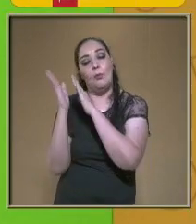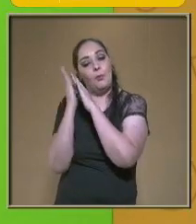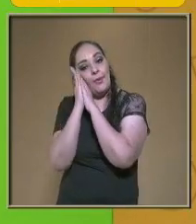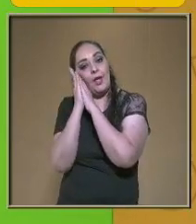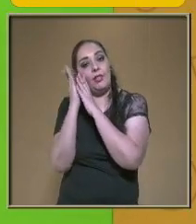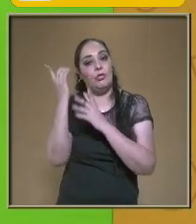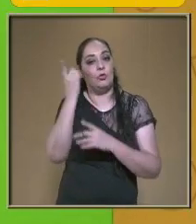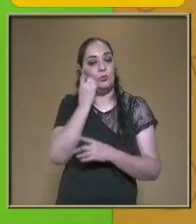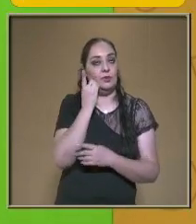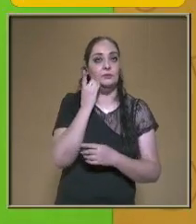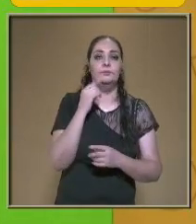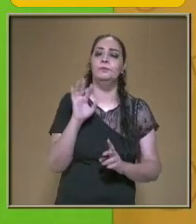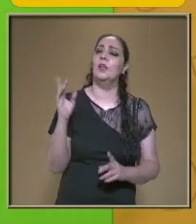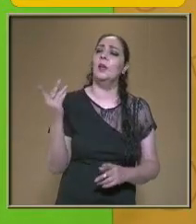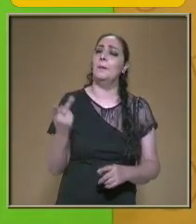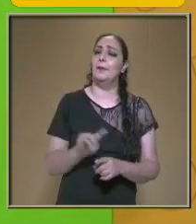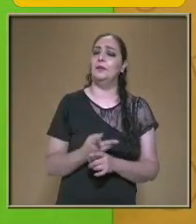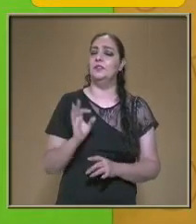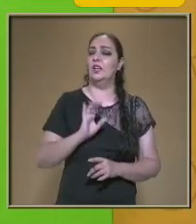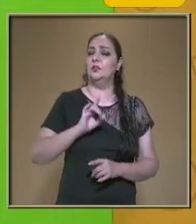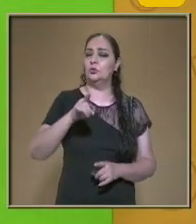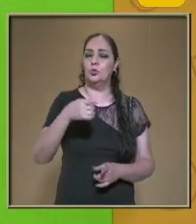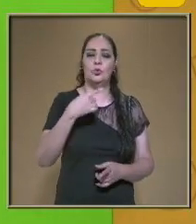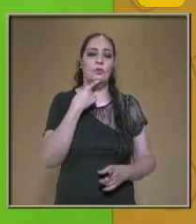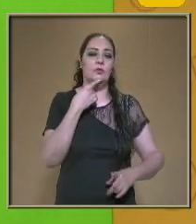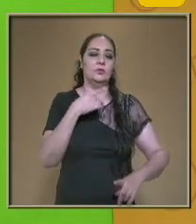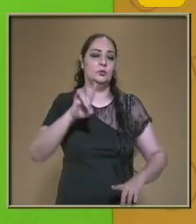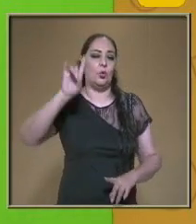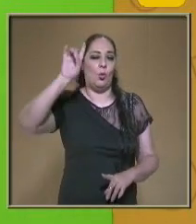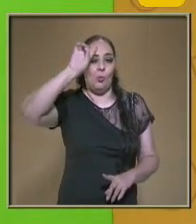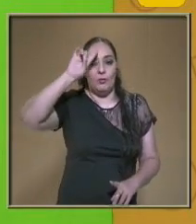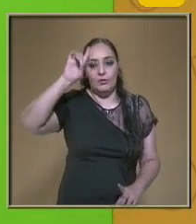recommendation for your friend, okay? Hey,